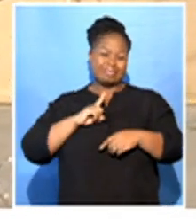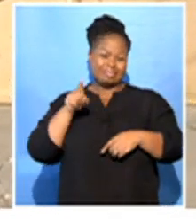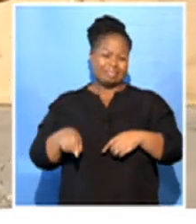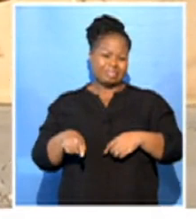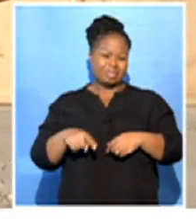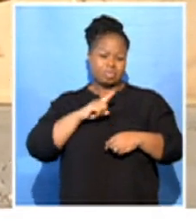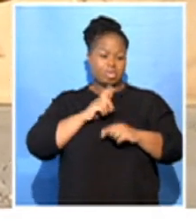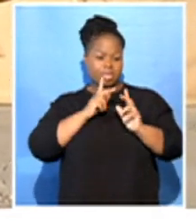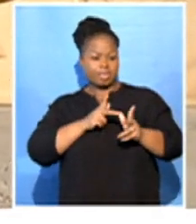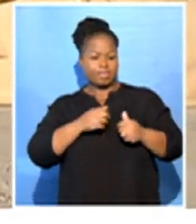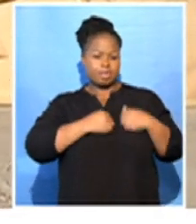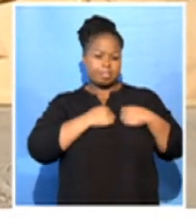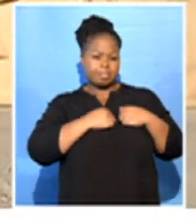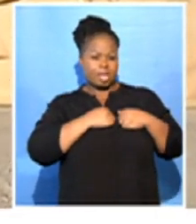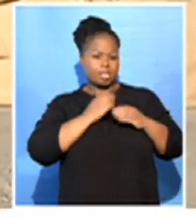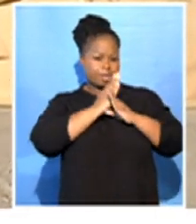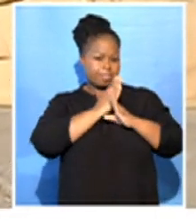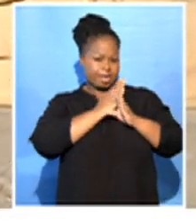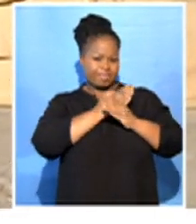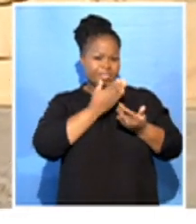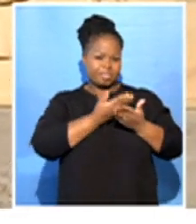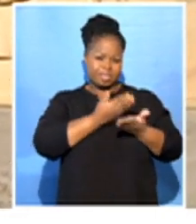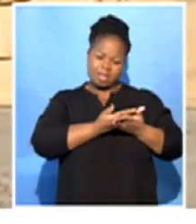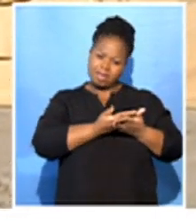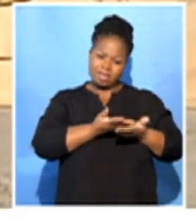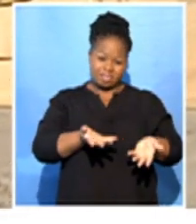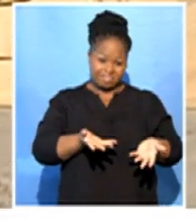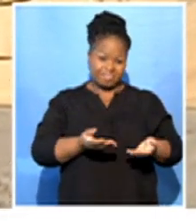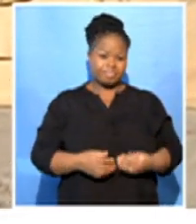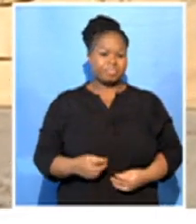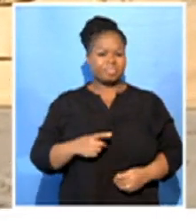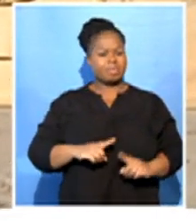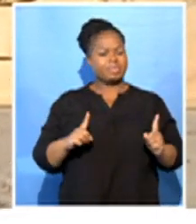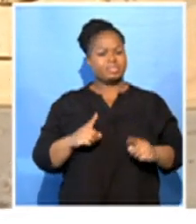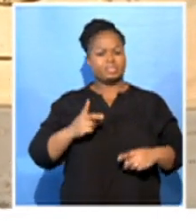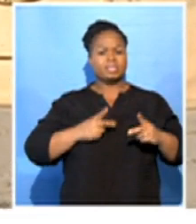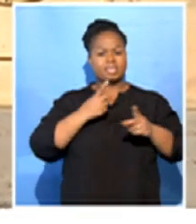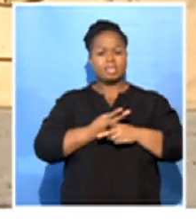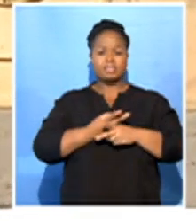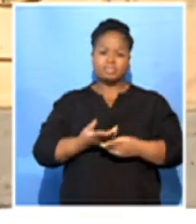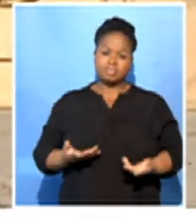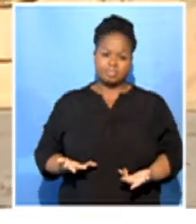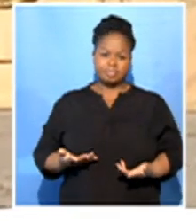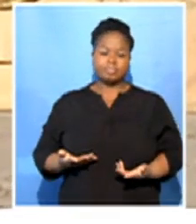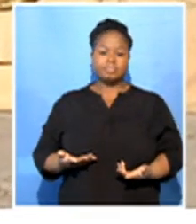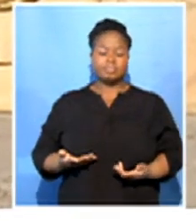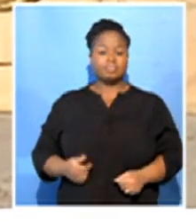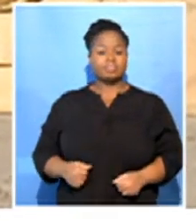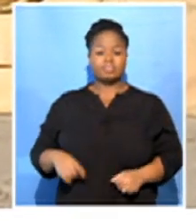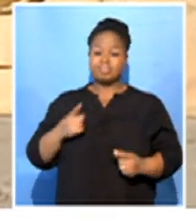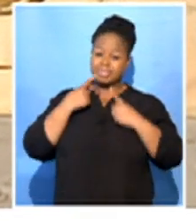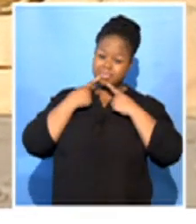that they can give them some type of privacy. But Desiree, over and above